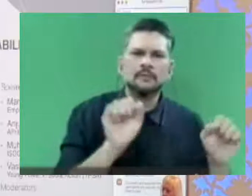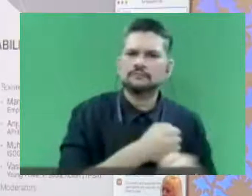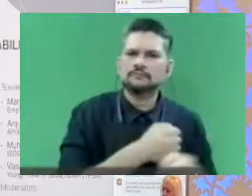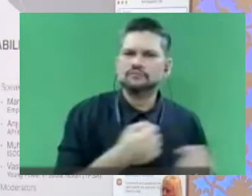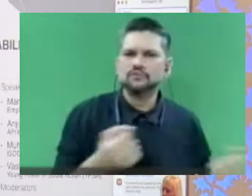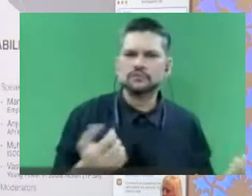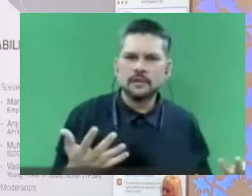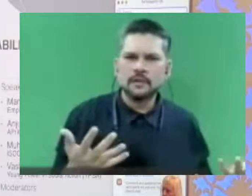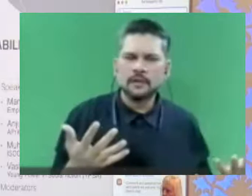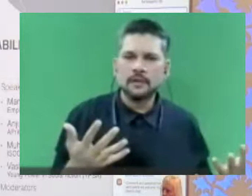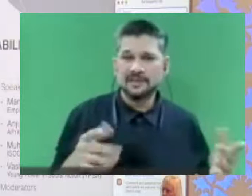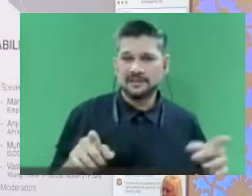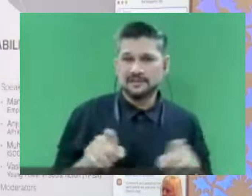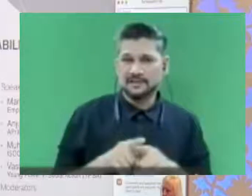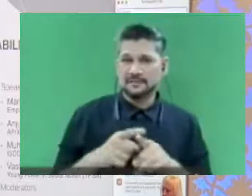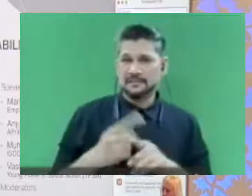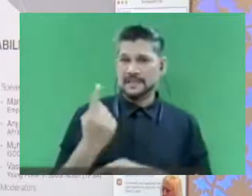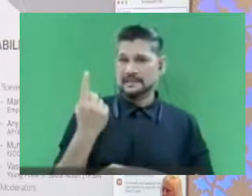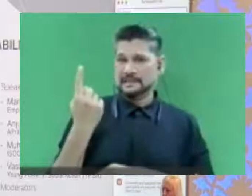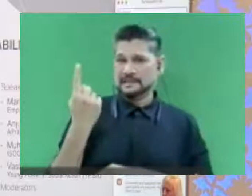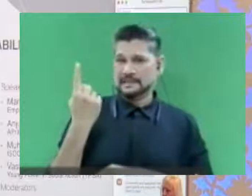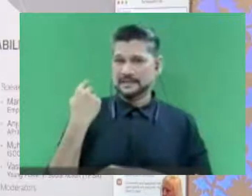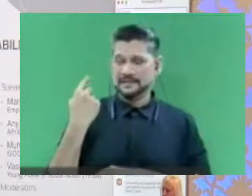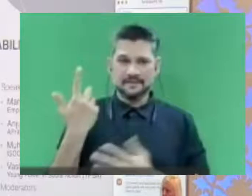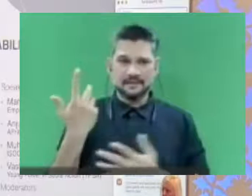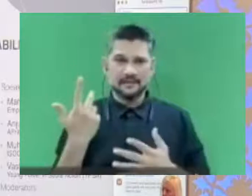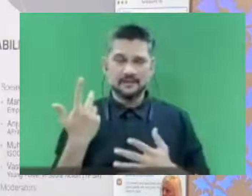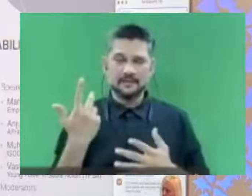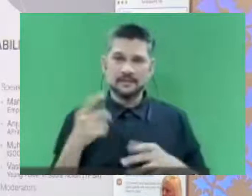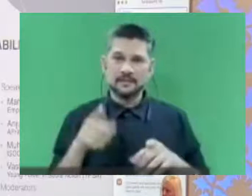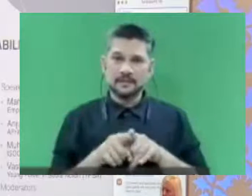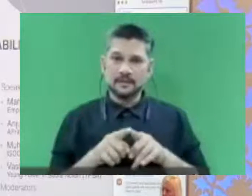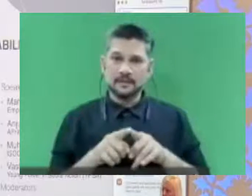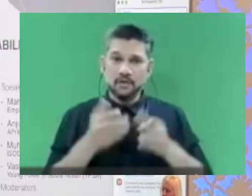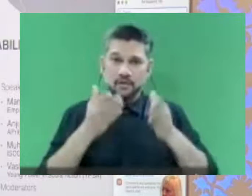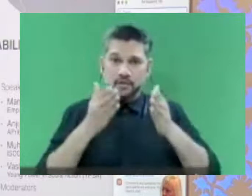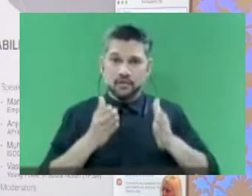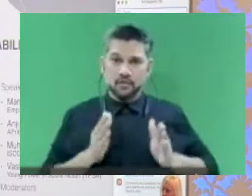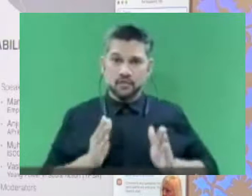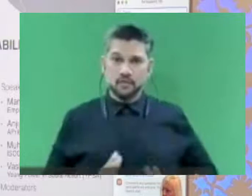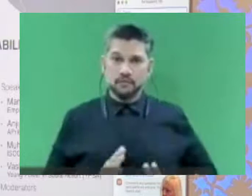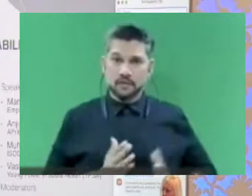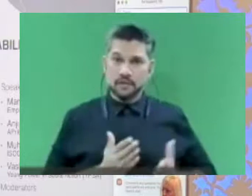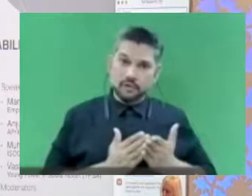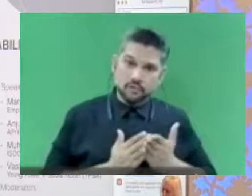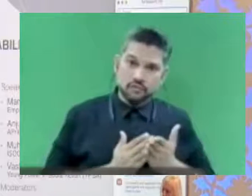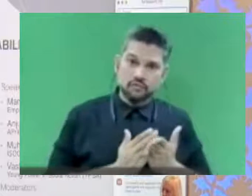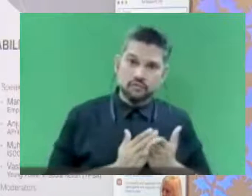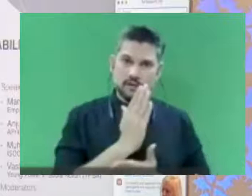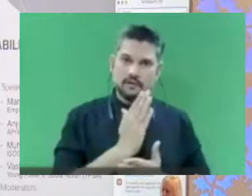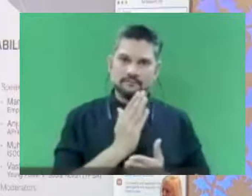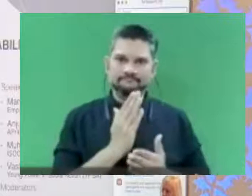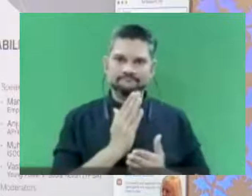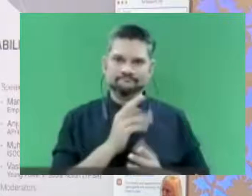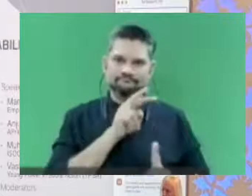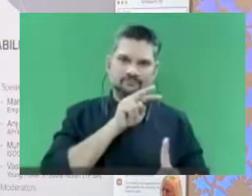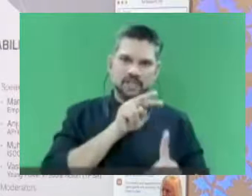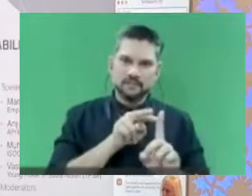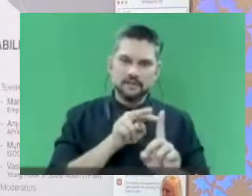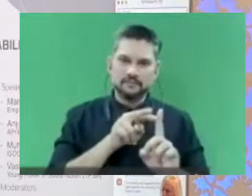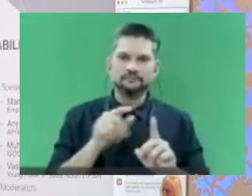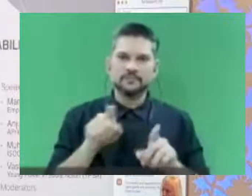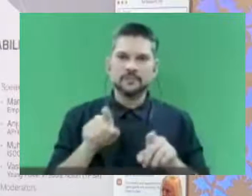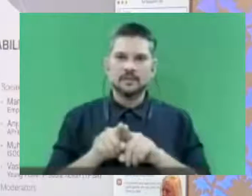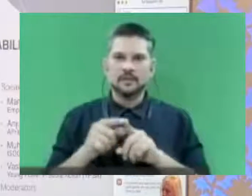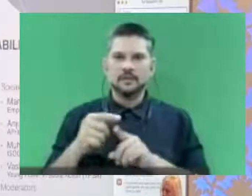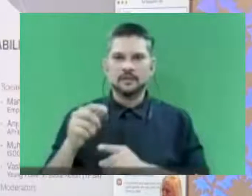there is a human rights angle to graphic design. This is not something that we conflate together.